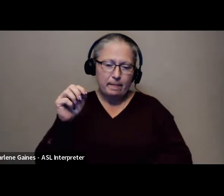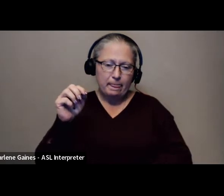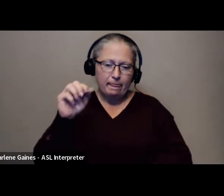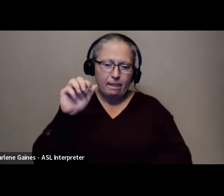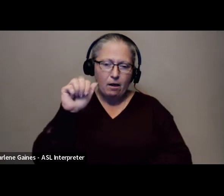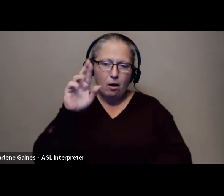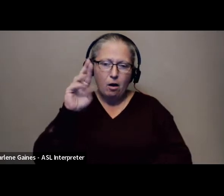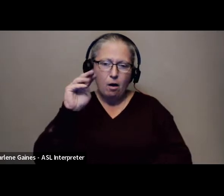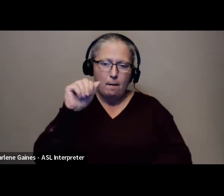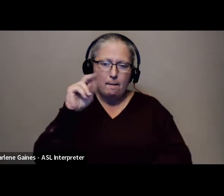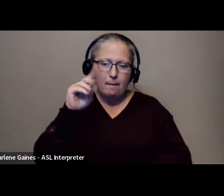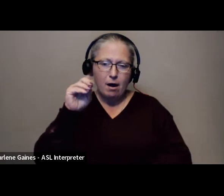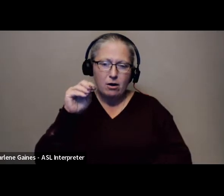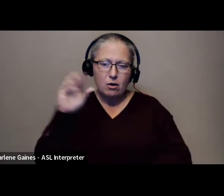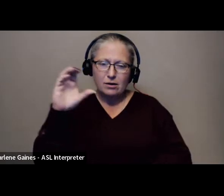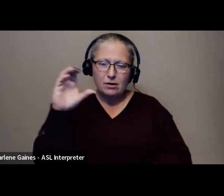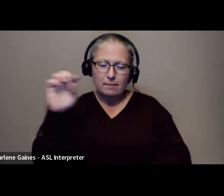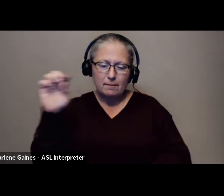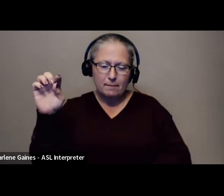Armando Camacho.